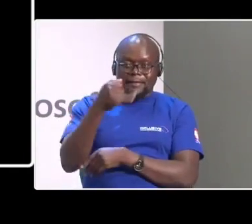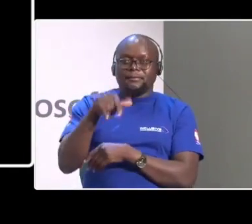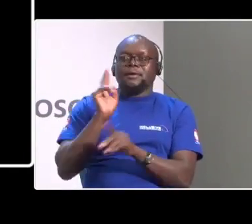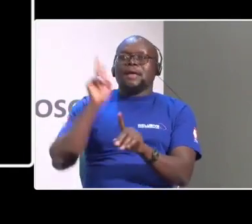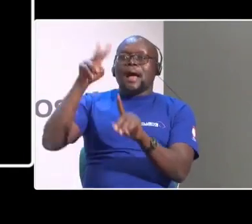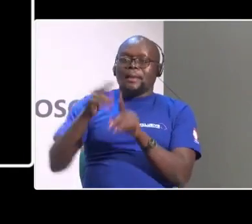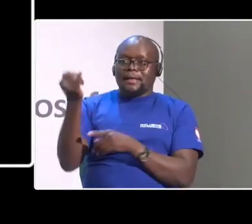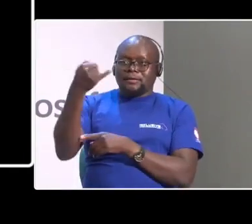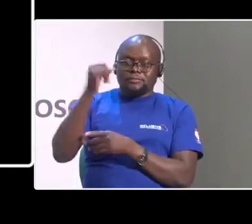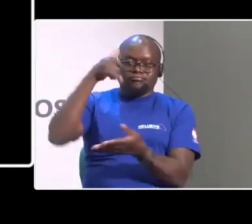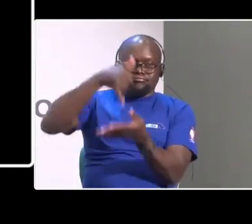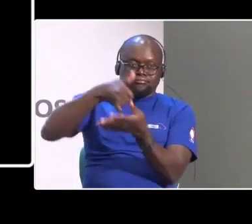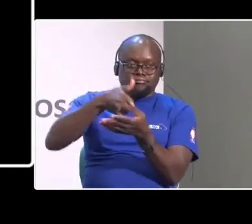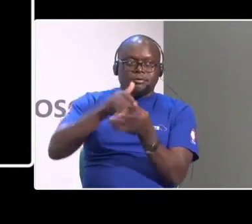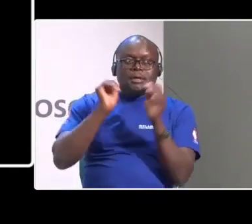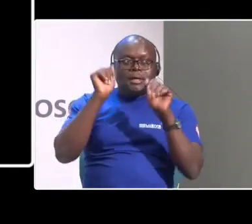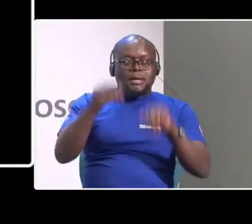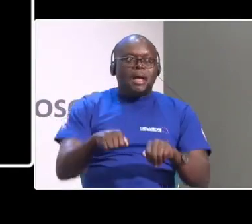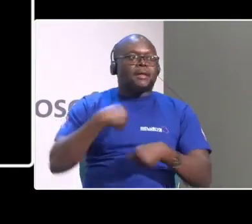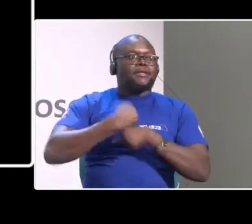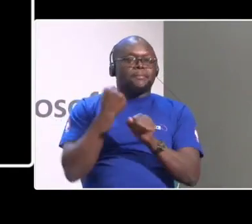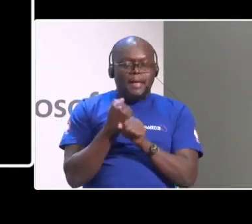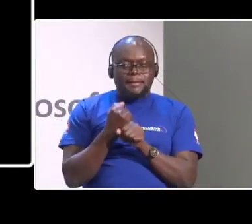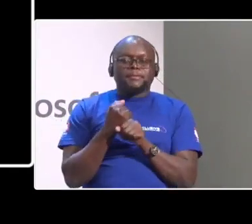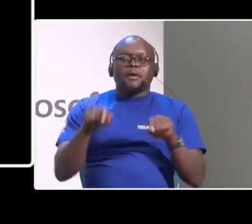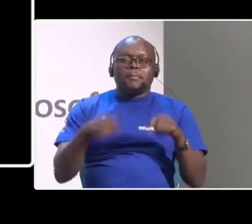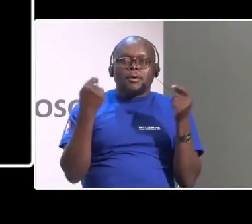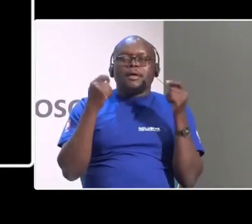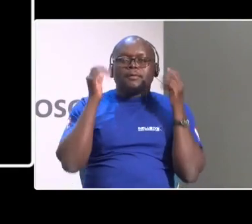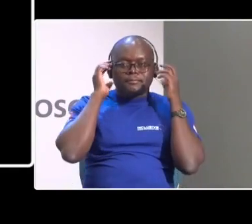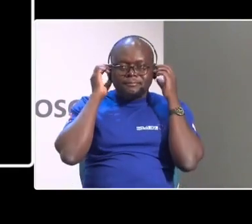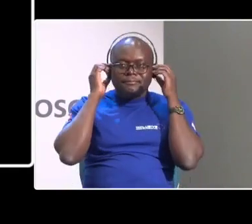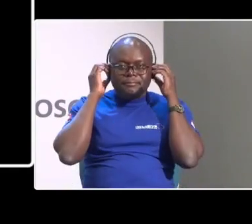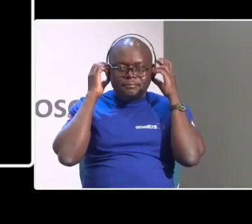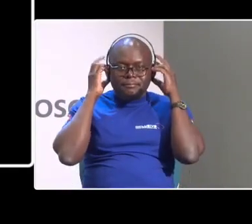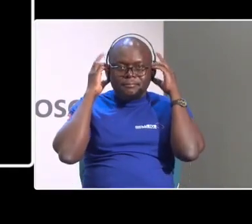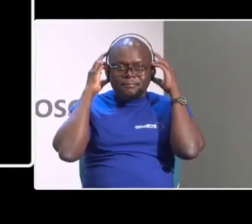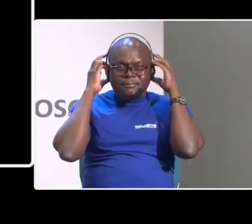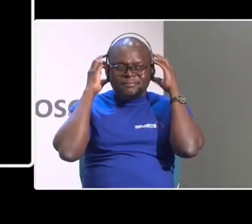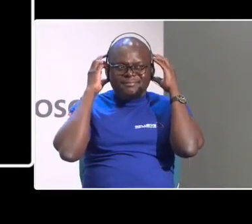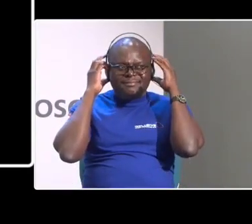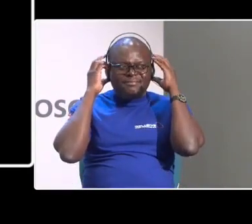applying inclusive design, can it mend broken models of leadership?